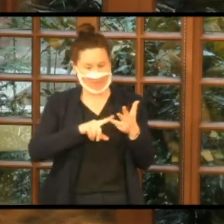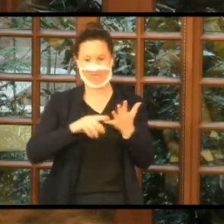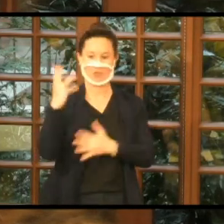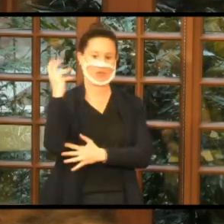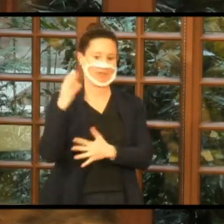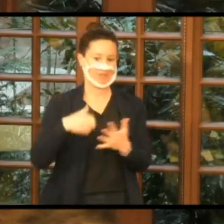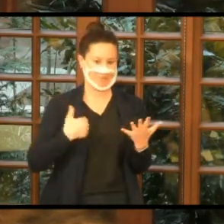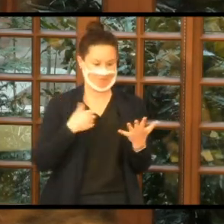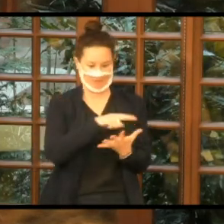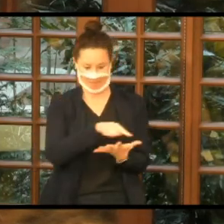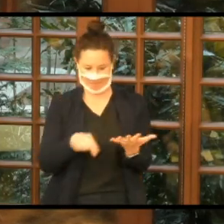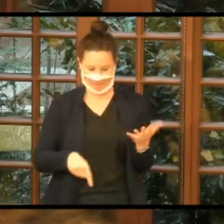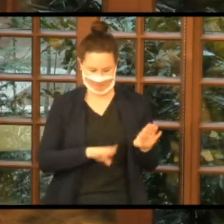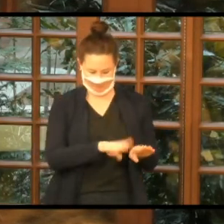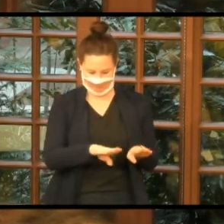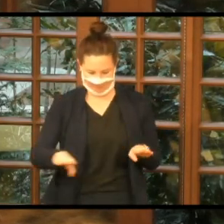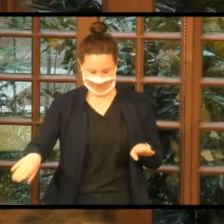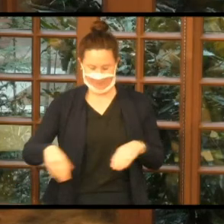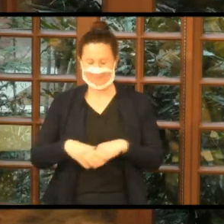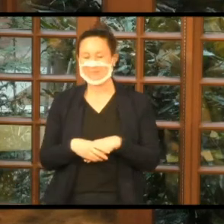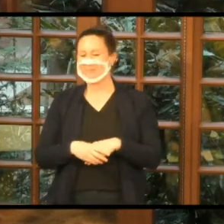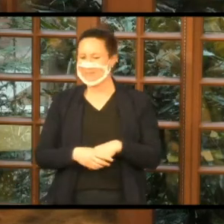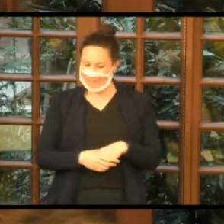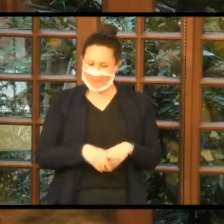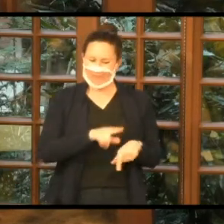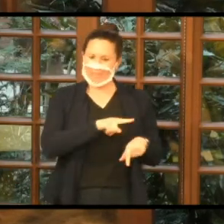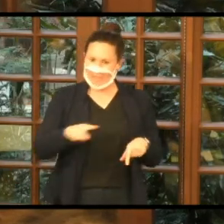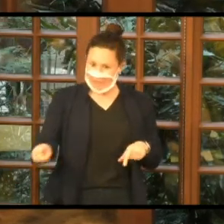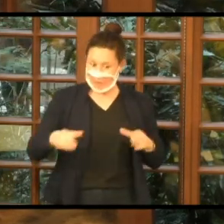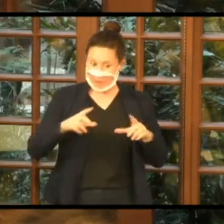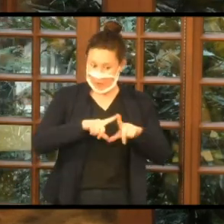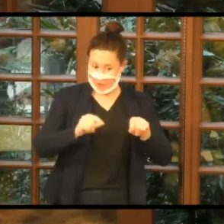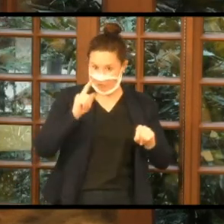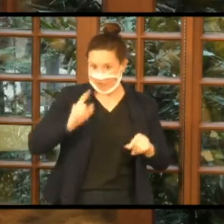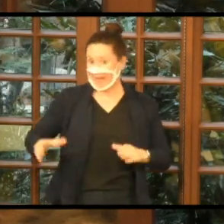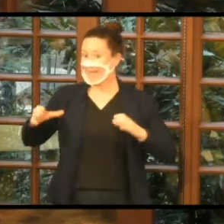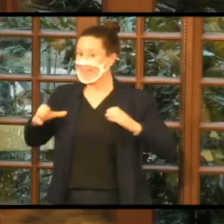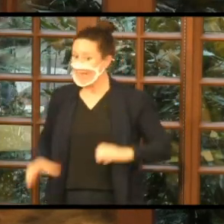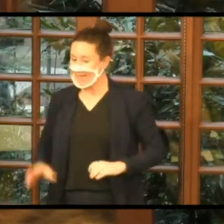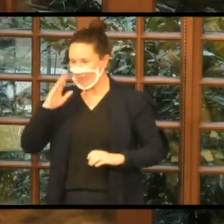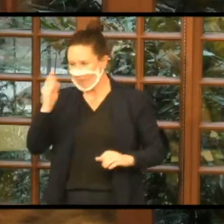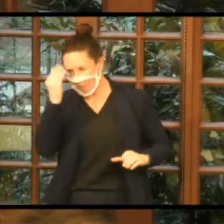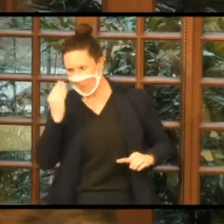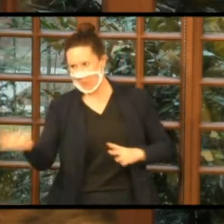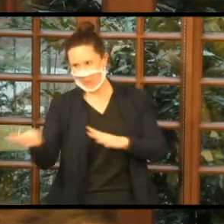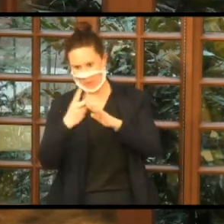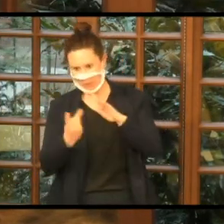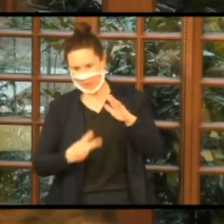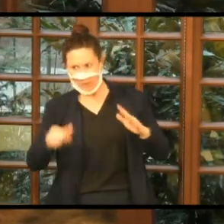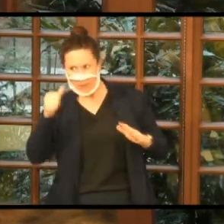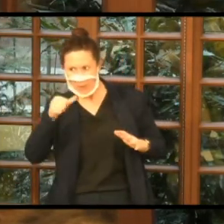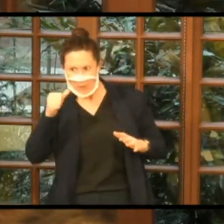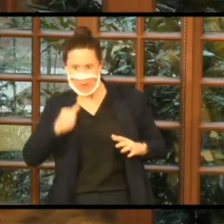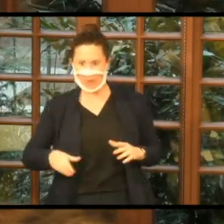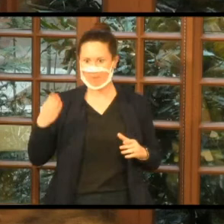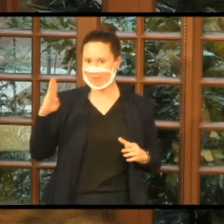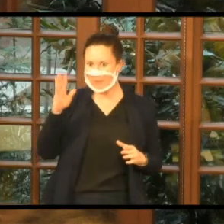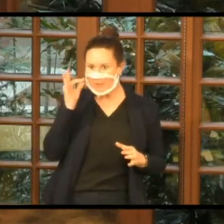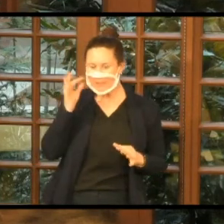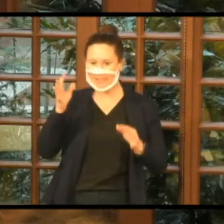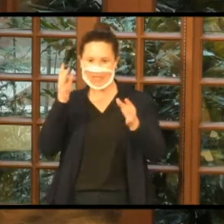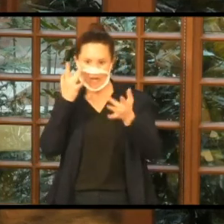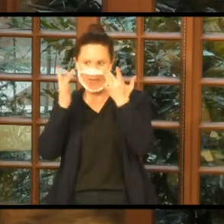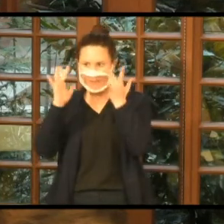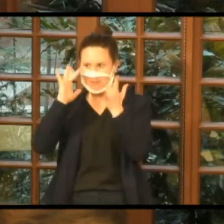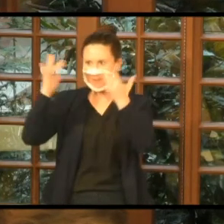Life. If these cards were for a client, I would reassure them that the Drowning Girl, blue-skinned, pearl-eyed, torso